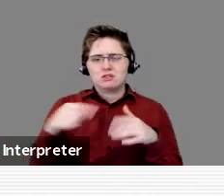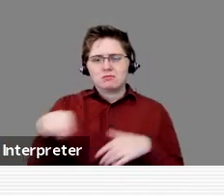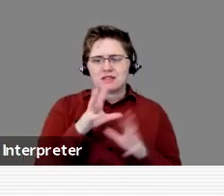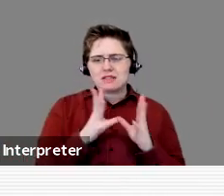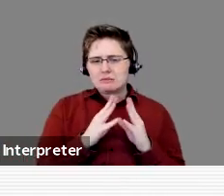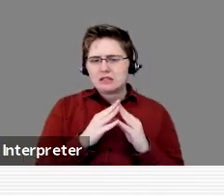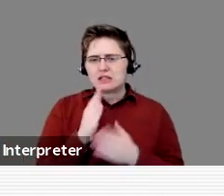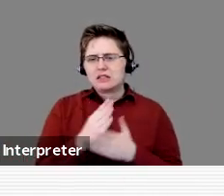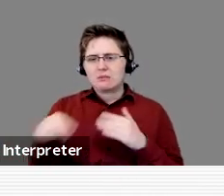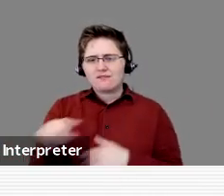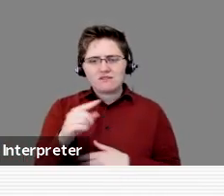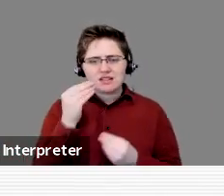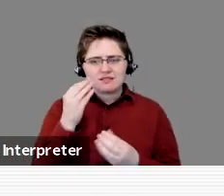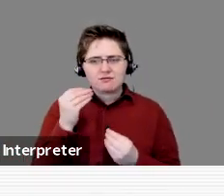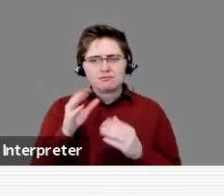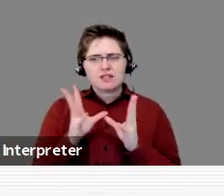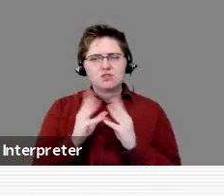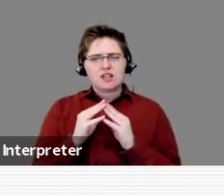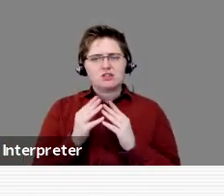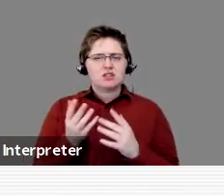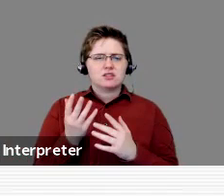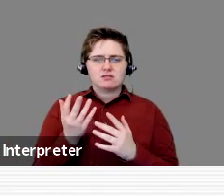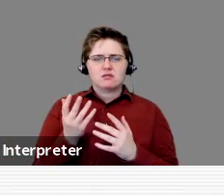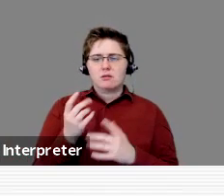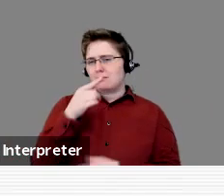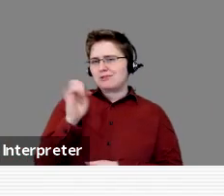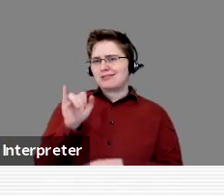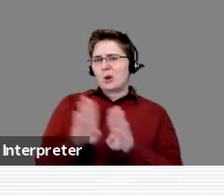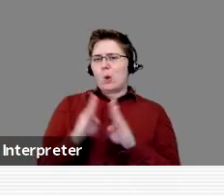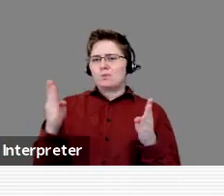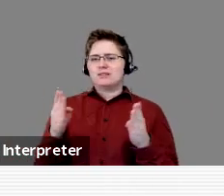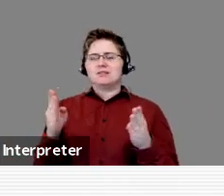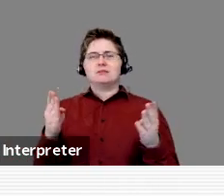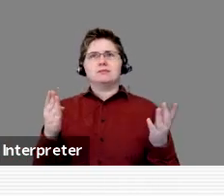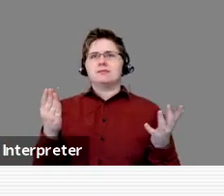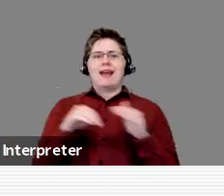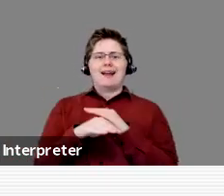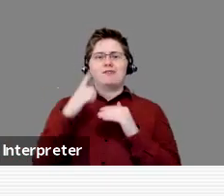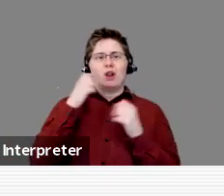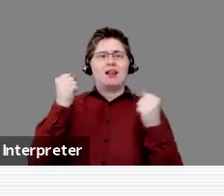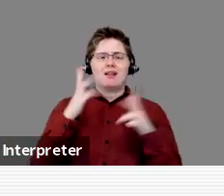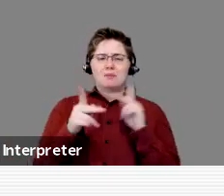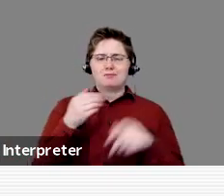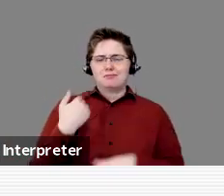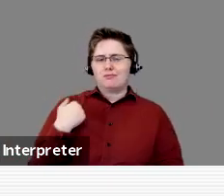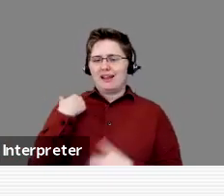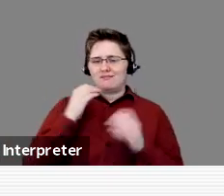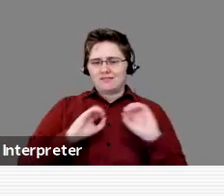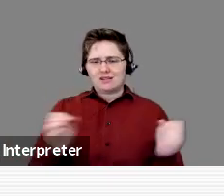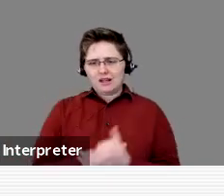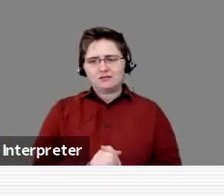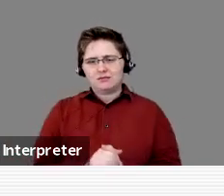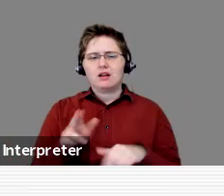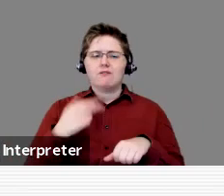meetings, some of these informational sessions and things, because it has opened up access to a lot of people who didn't have it before. And